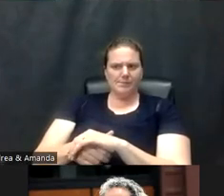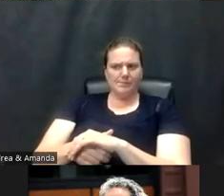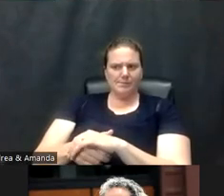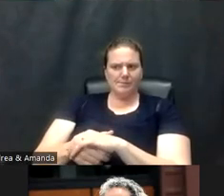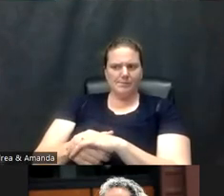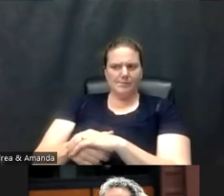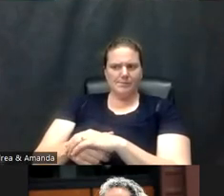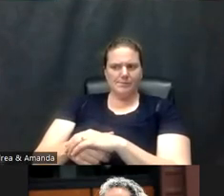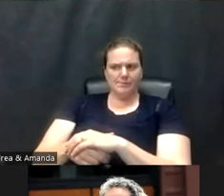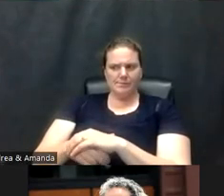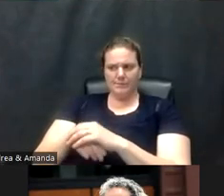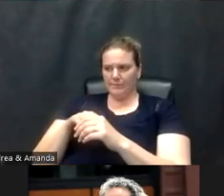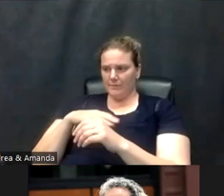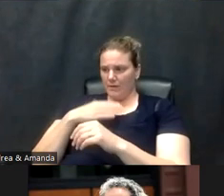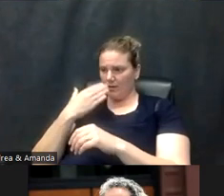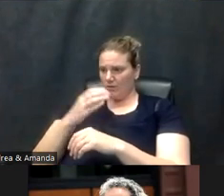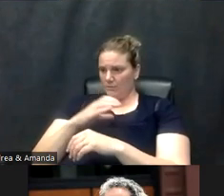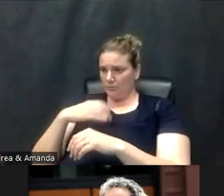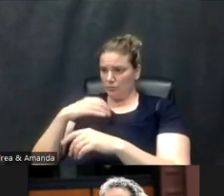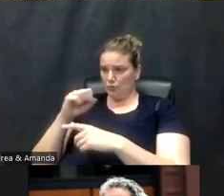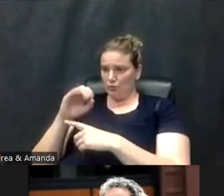Thank you. Commissioner Sophia?